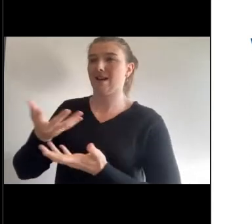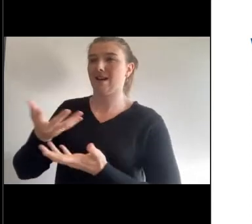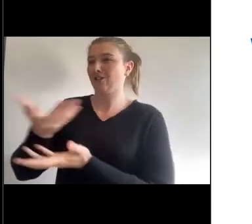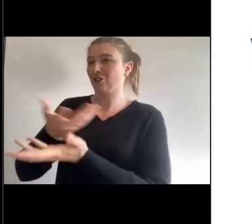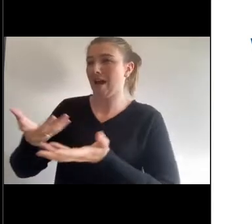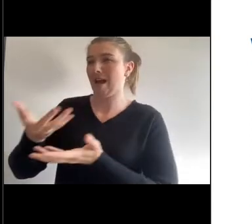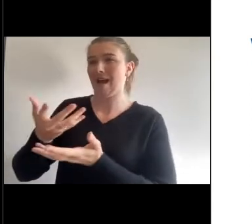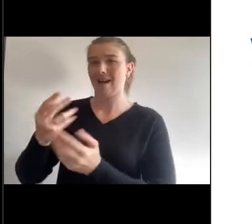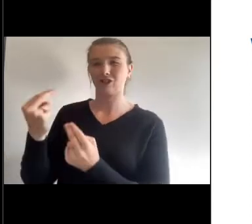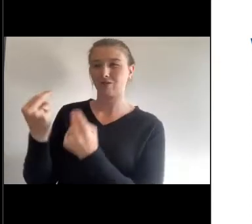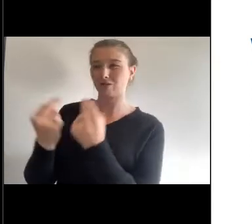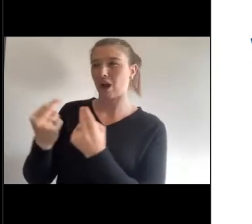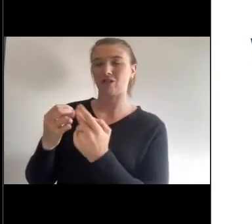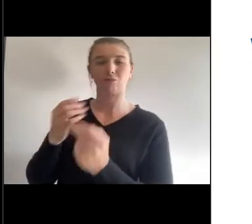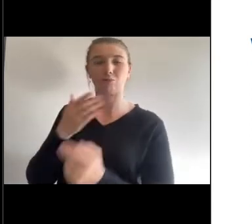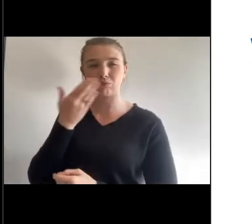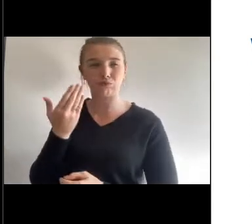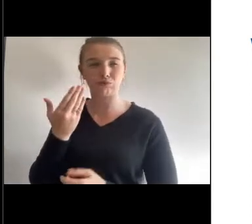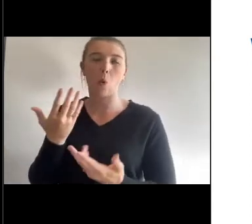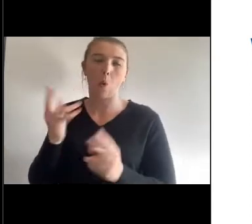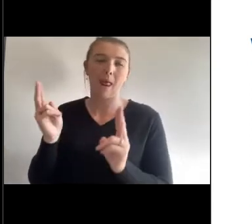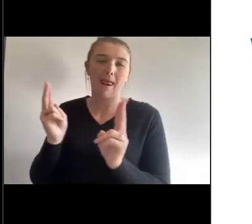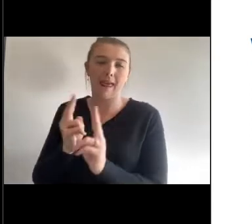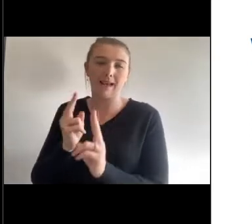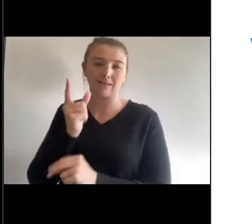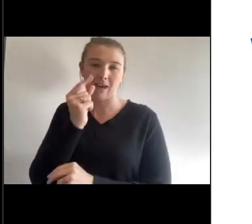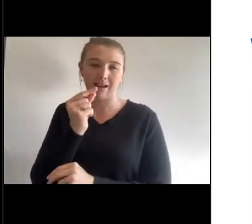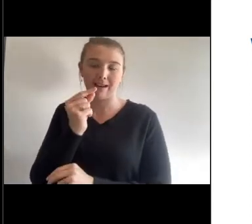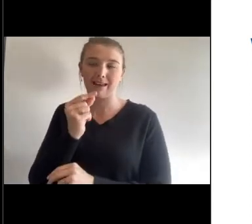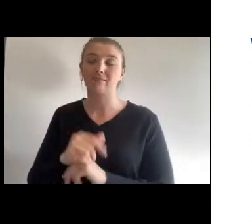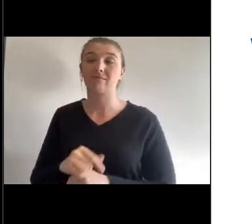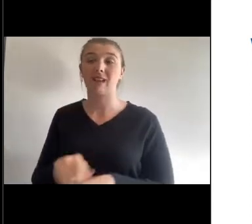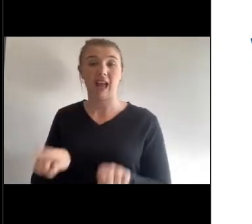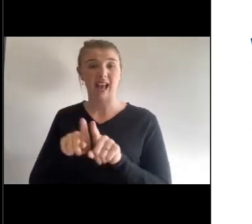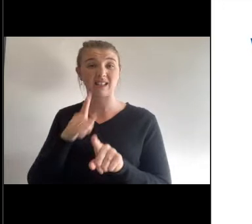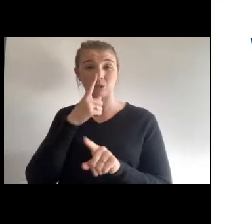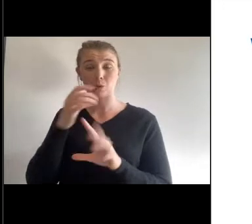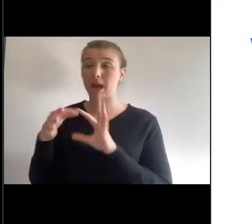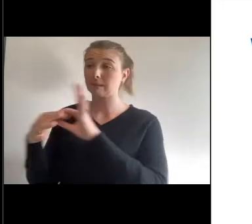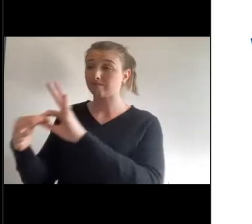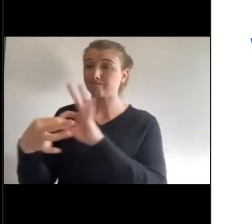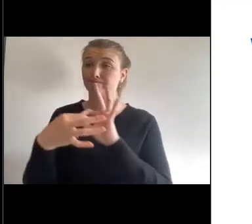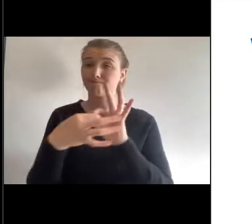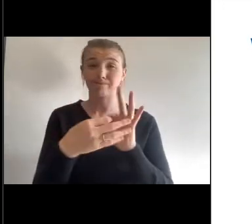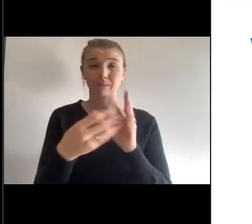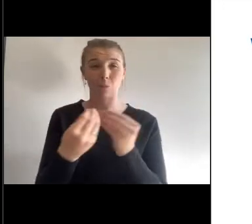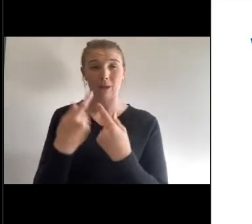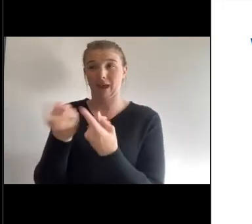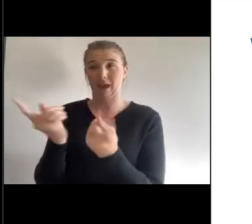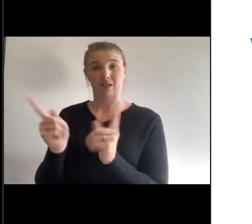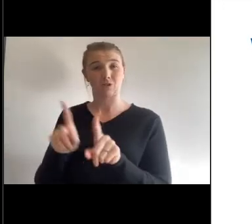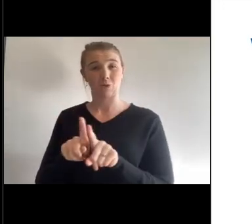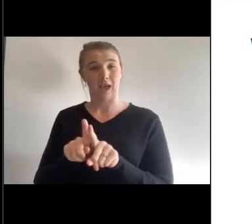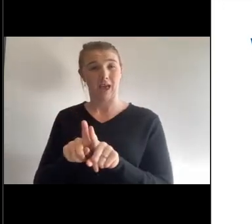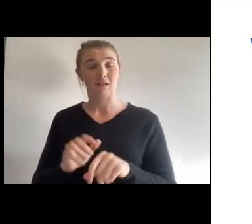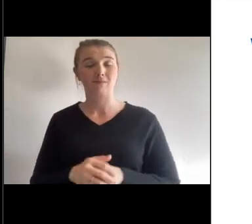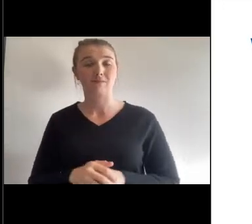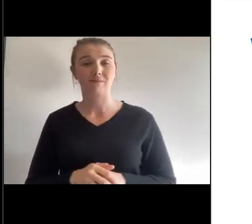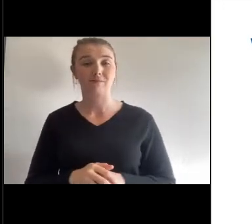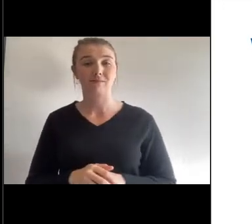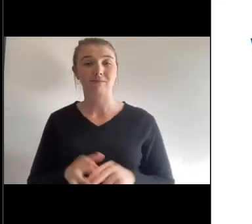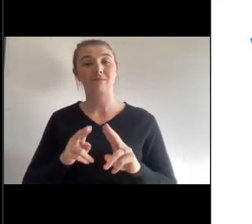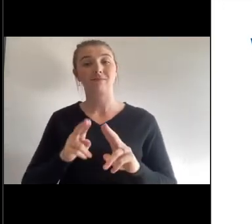by others. You feel like you're more able to collaborate with them. And because of all of that, because people who belong are